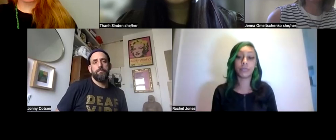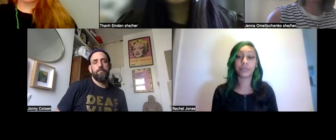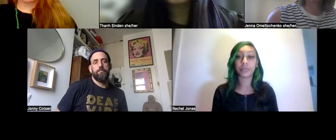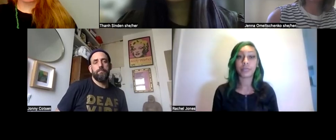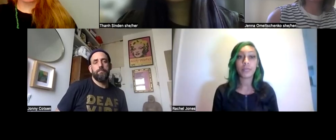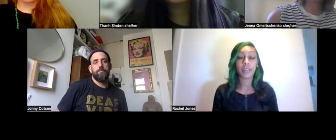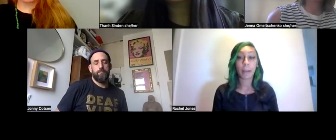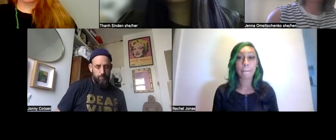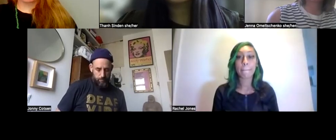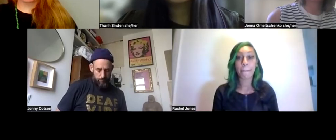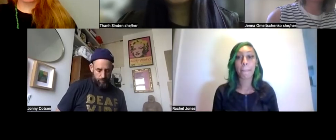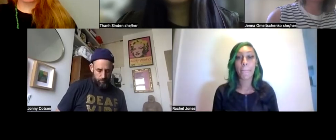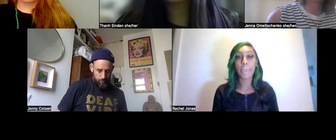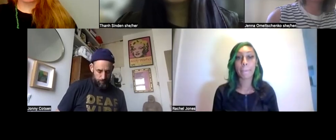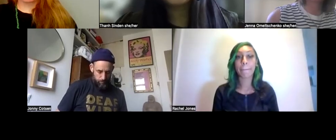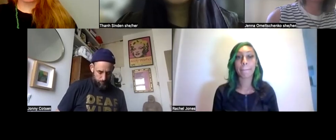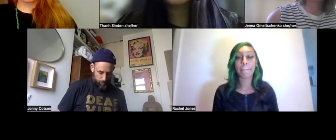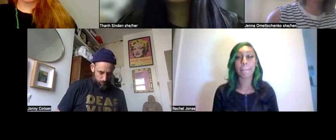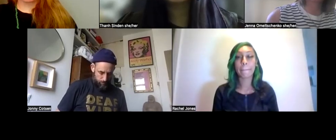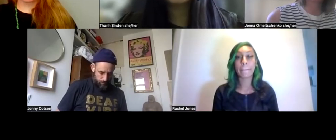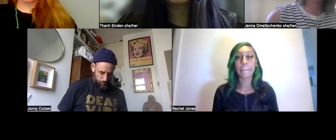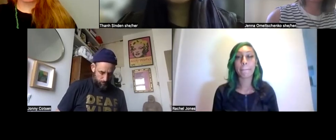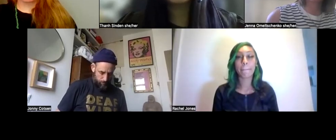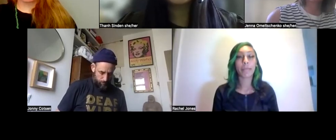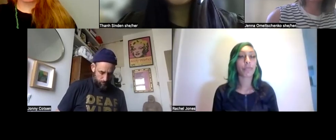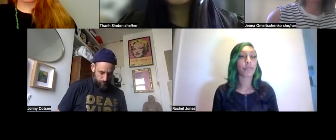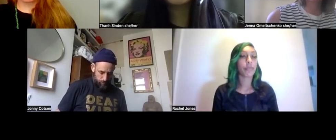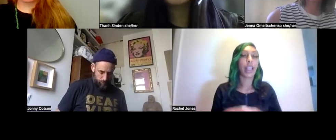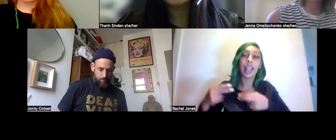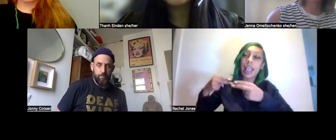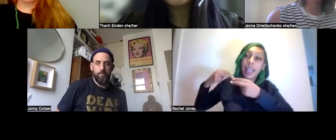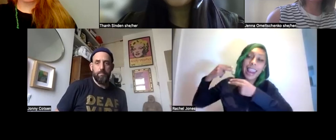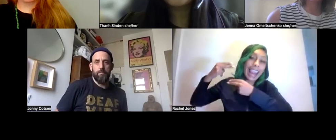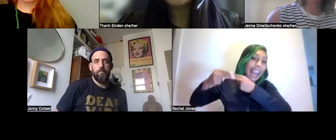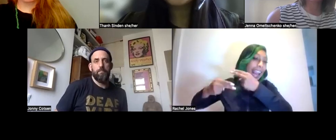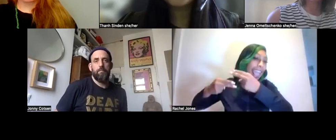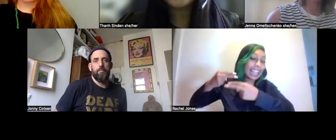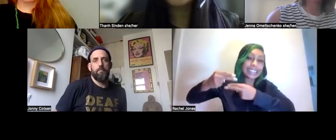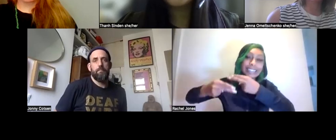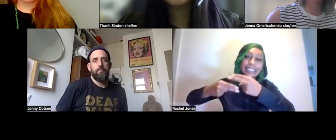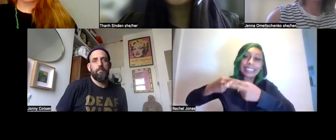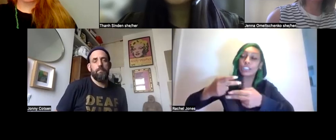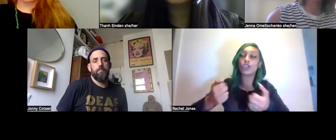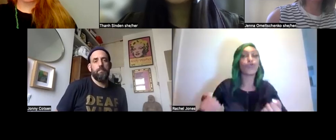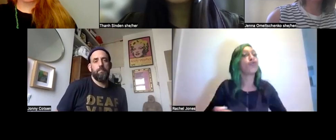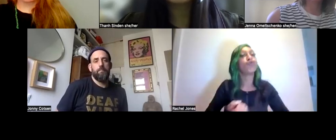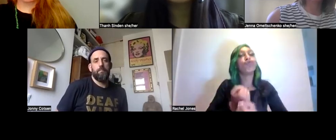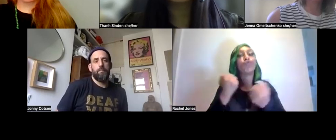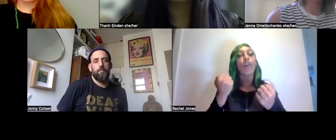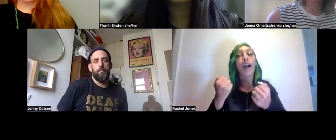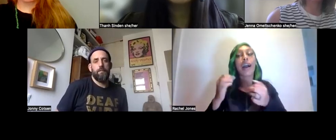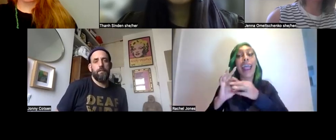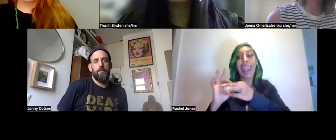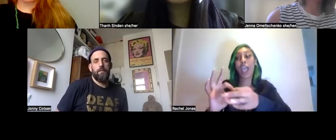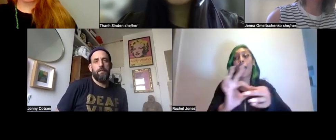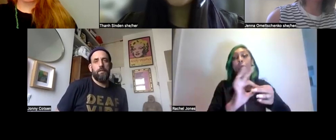the one of the lasting legacy around this, you know, this work is that we have a strong network of over 400